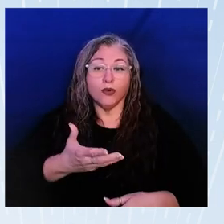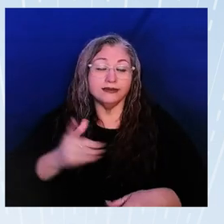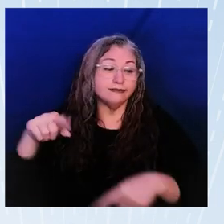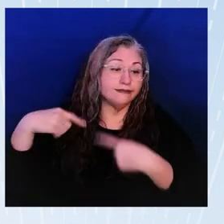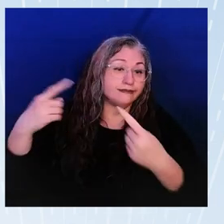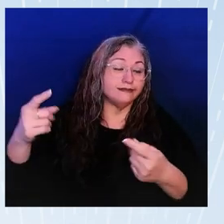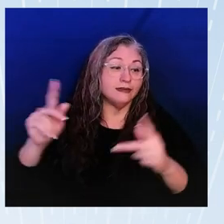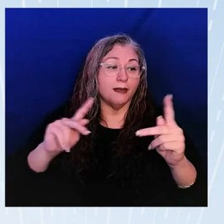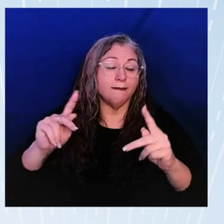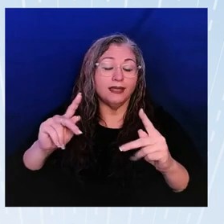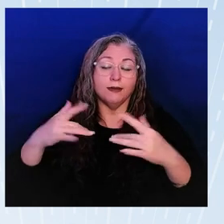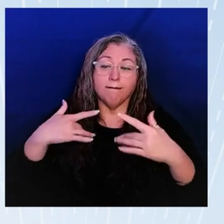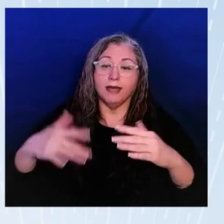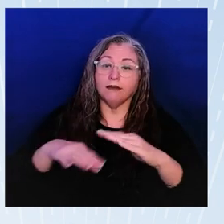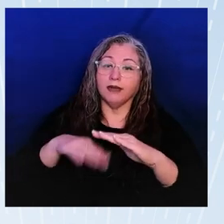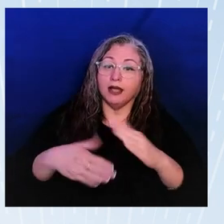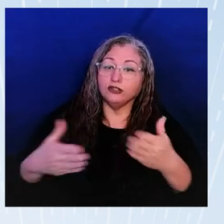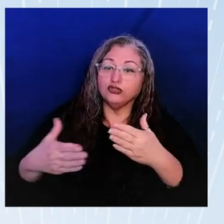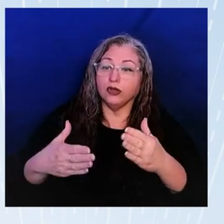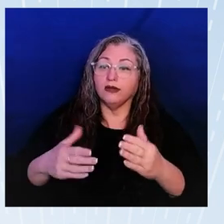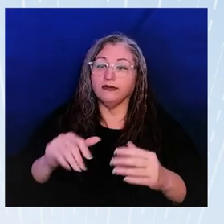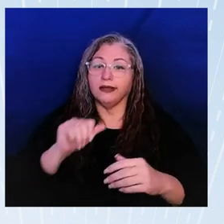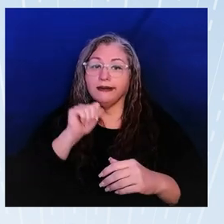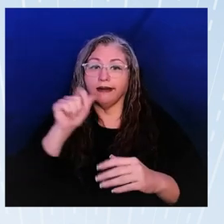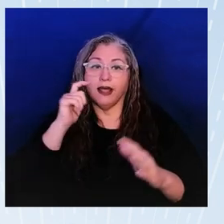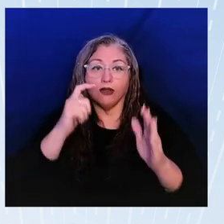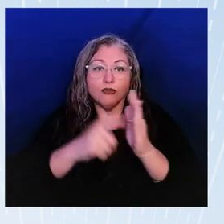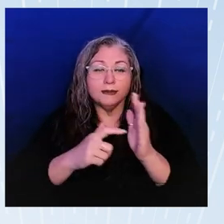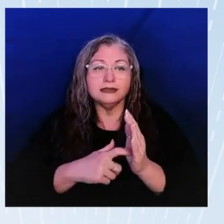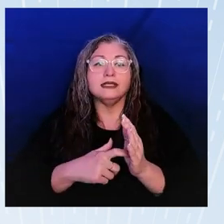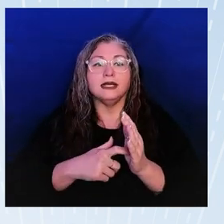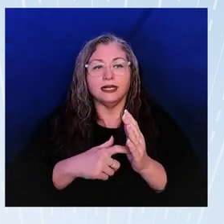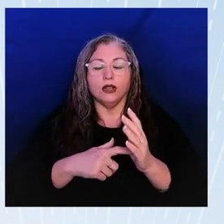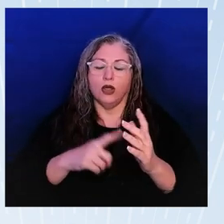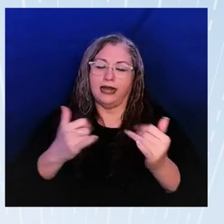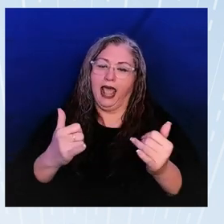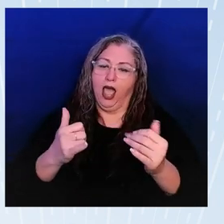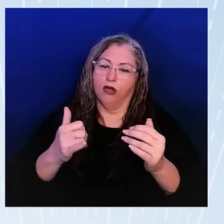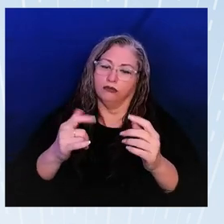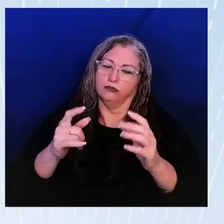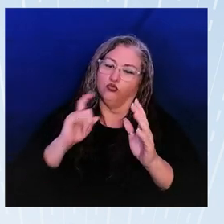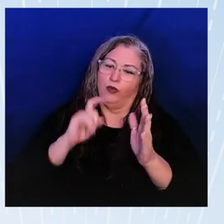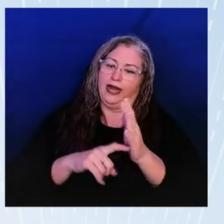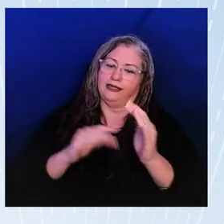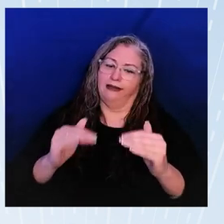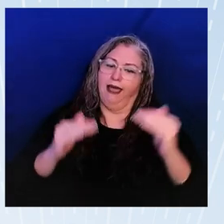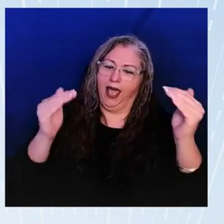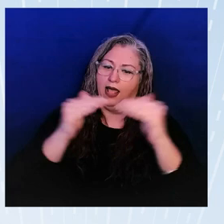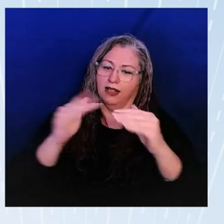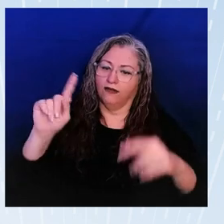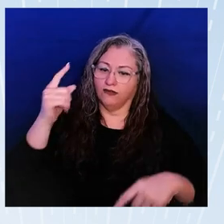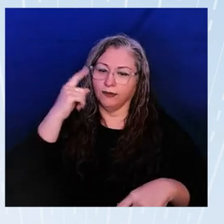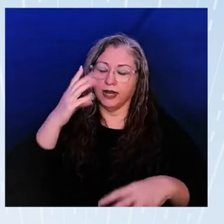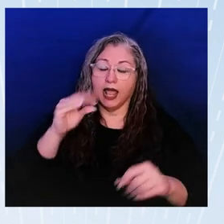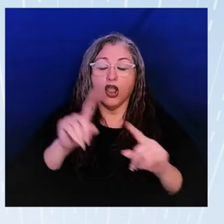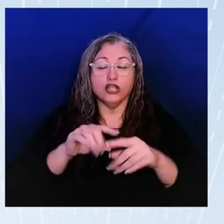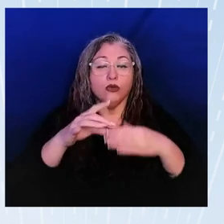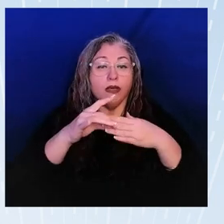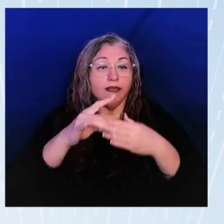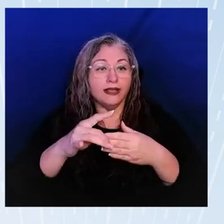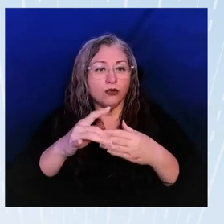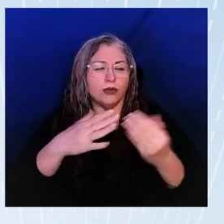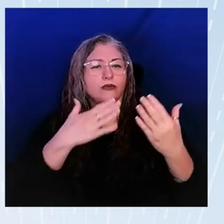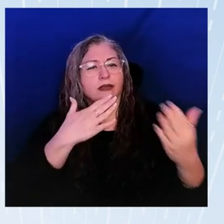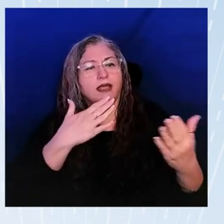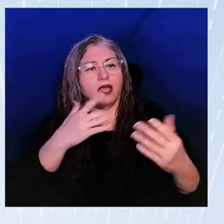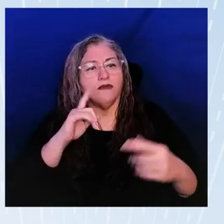and underrepresented are elevated at the highest levels of government. And I especially want to thank the leadership of our co-chairs, U.S.